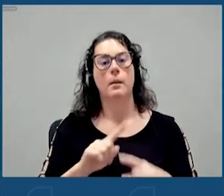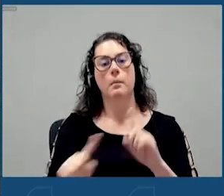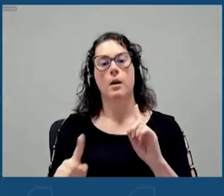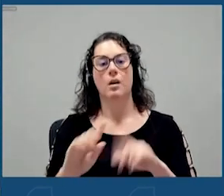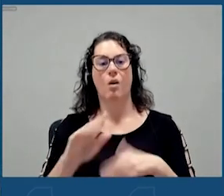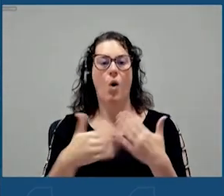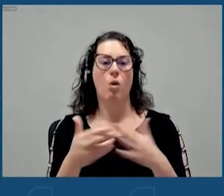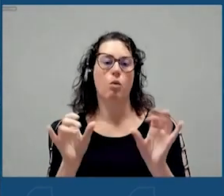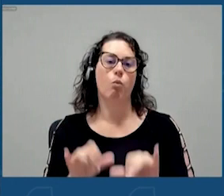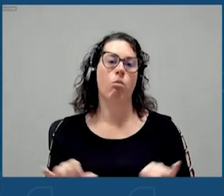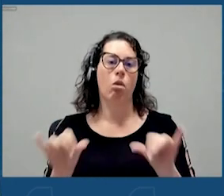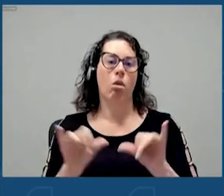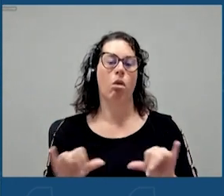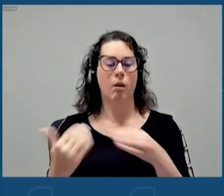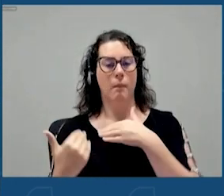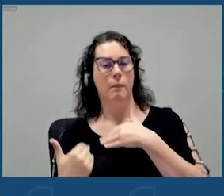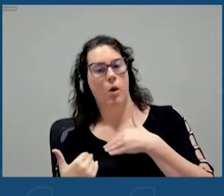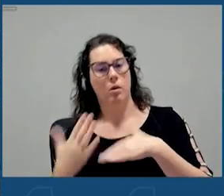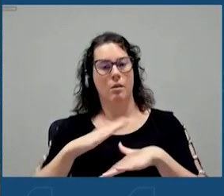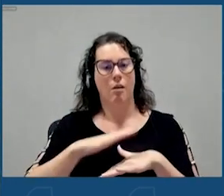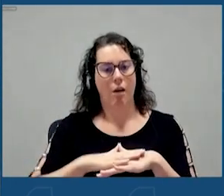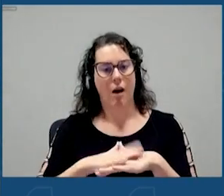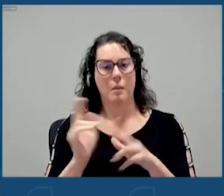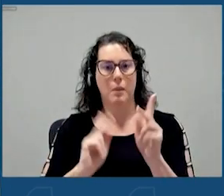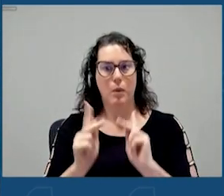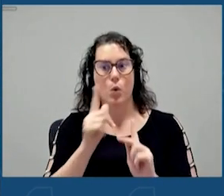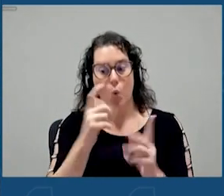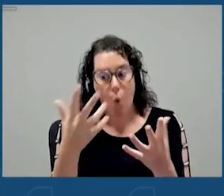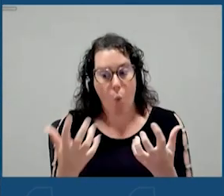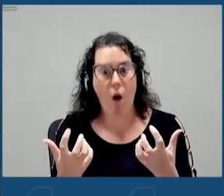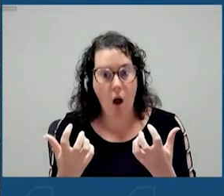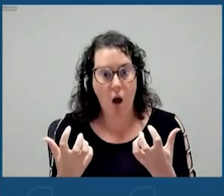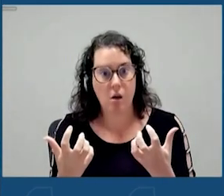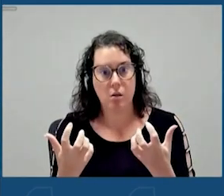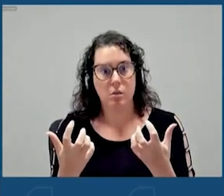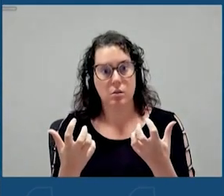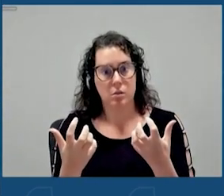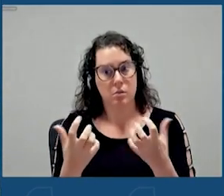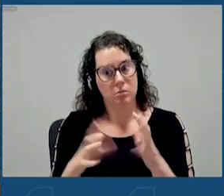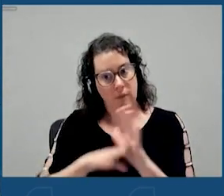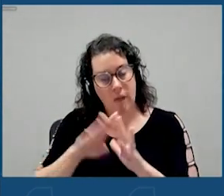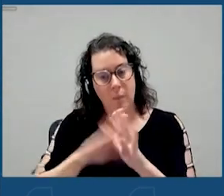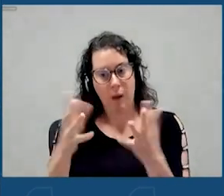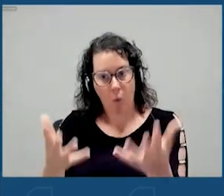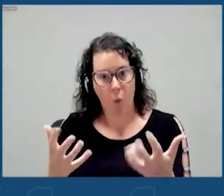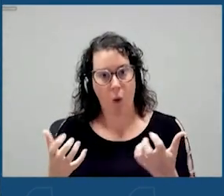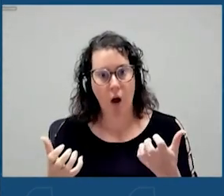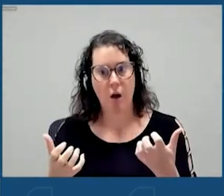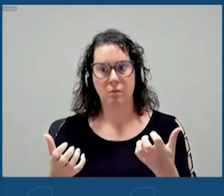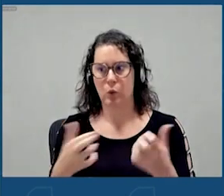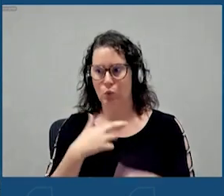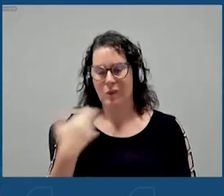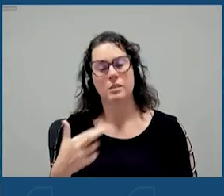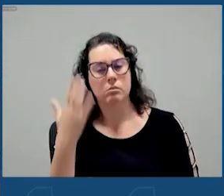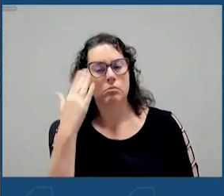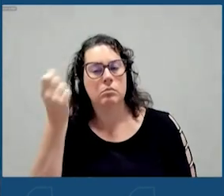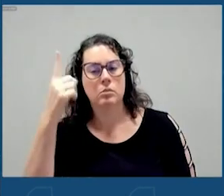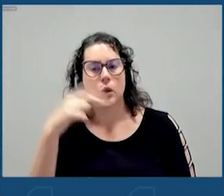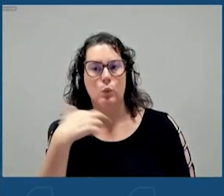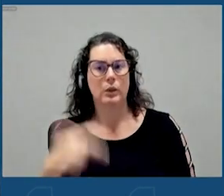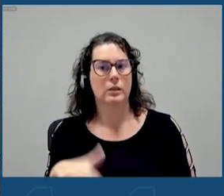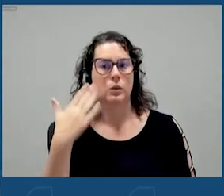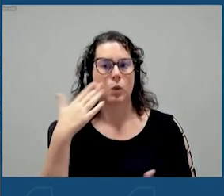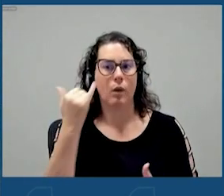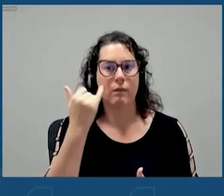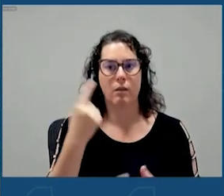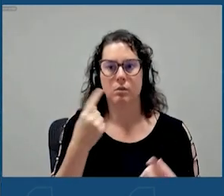regulatory burdens that are placed on people who do want to become a developer, take a risk. It's always a risk. You never know if there's going to